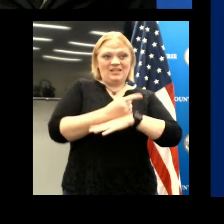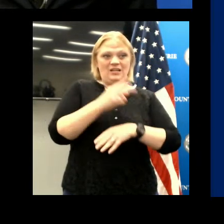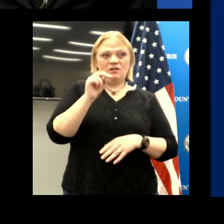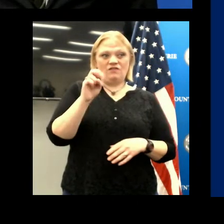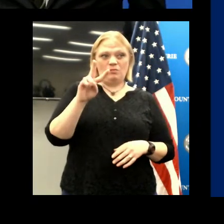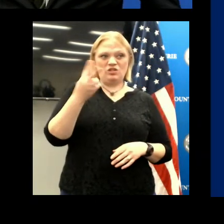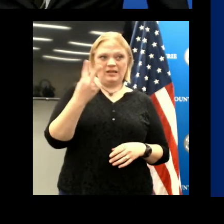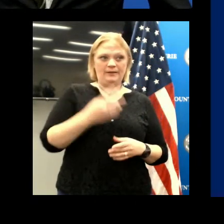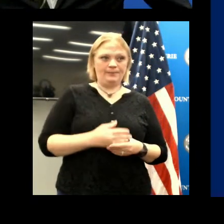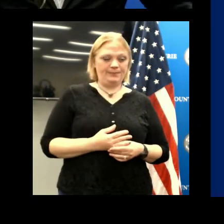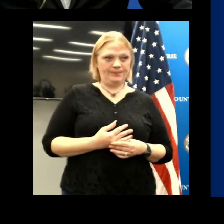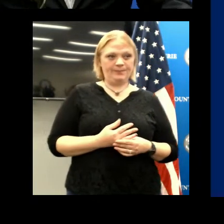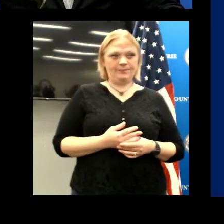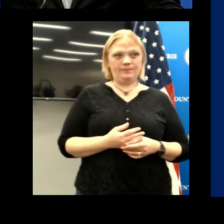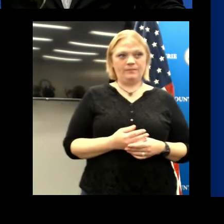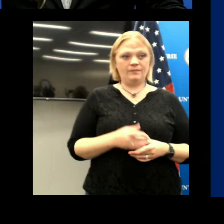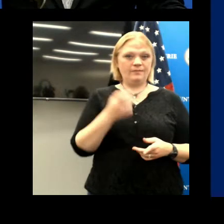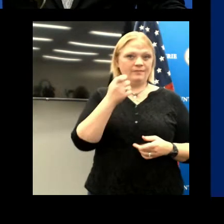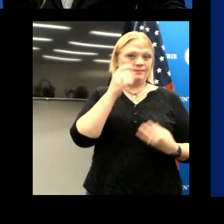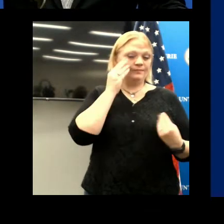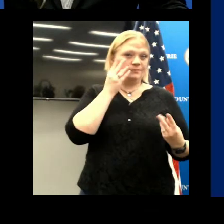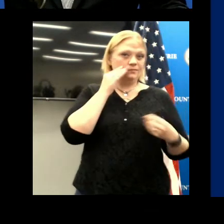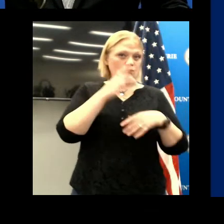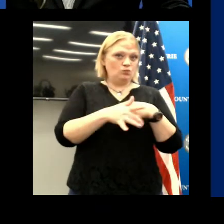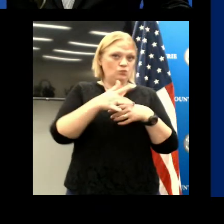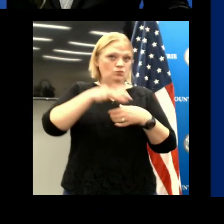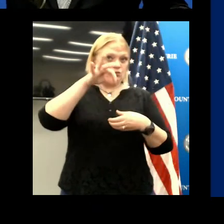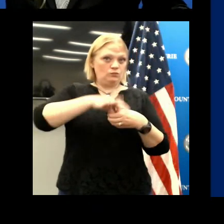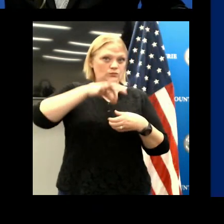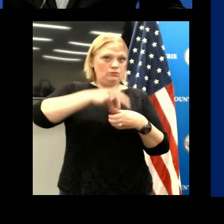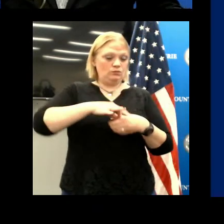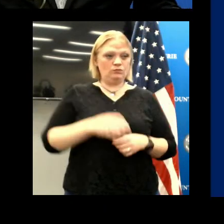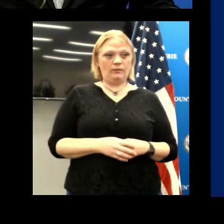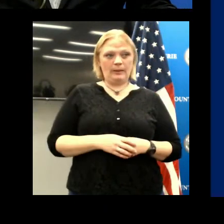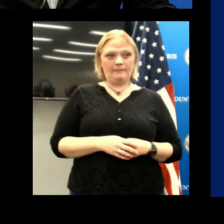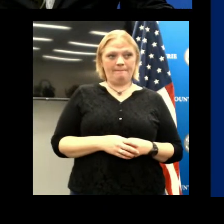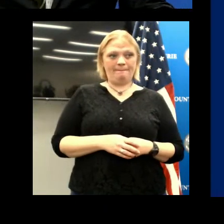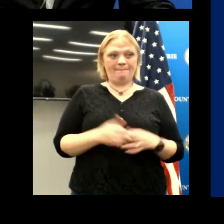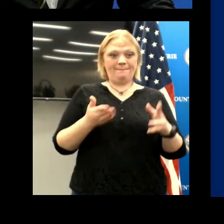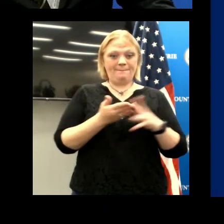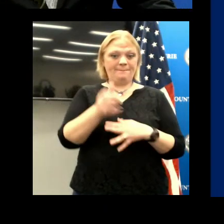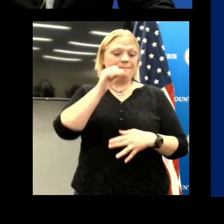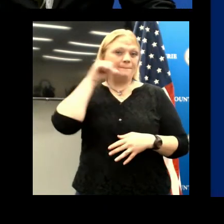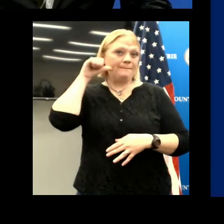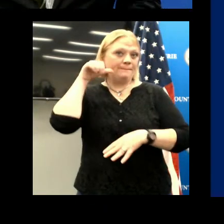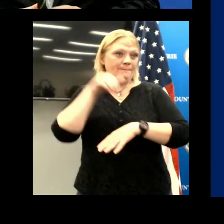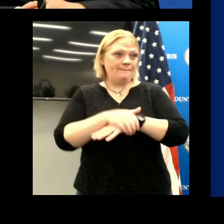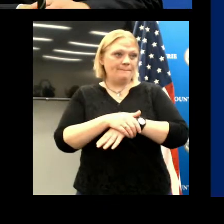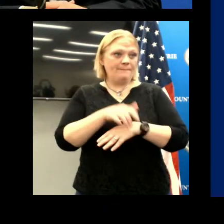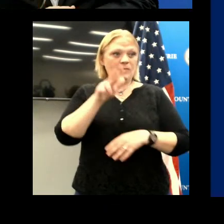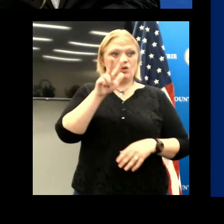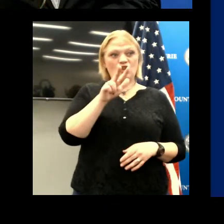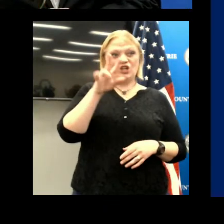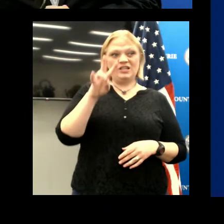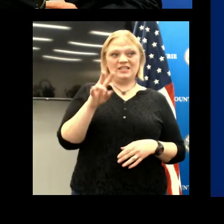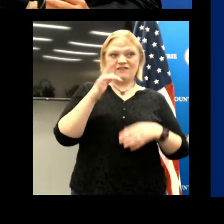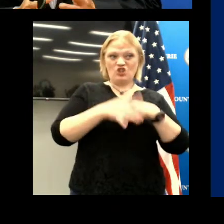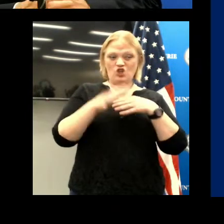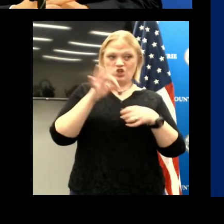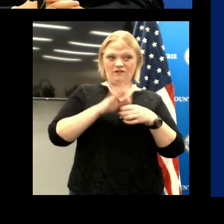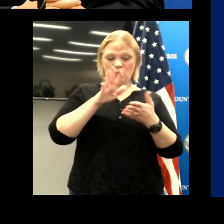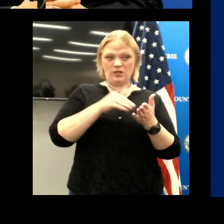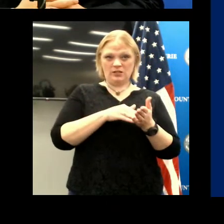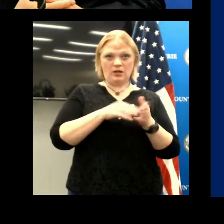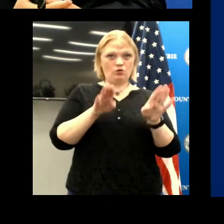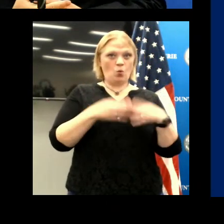2nd. A little information on early voting. Early voting through yesterday evening, there's 37 early voting centers open across all